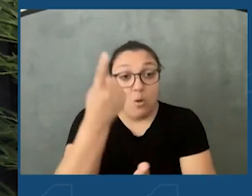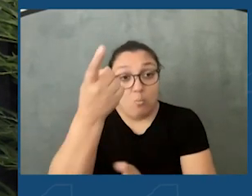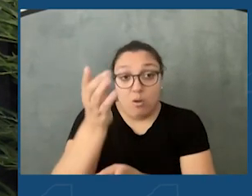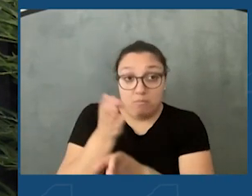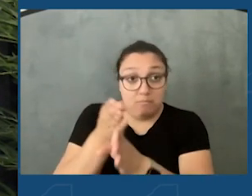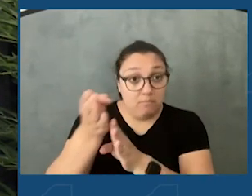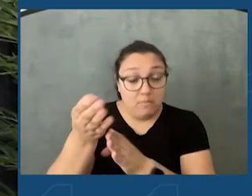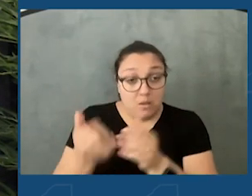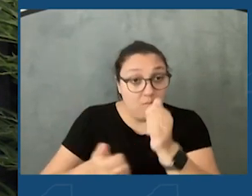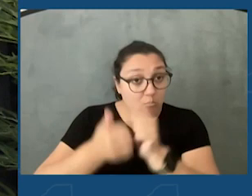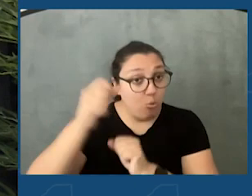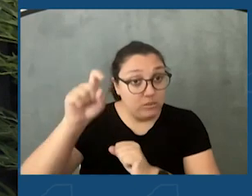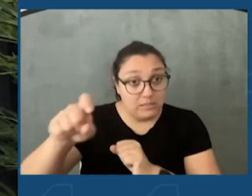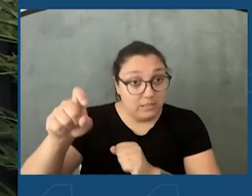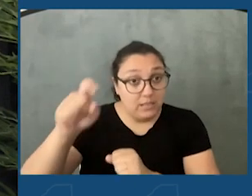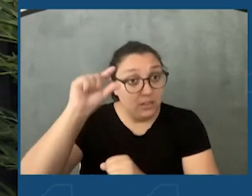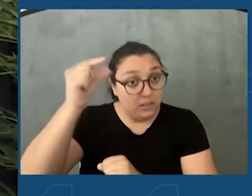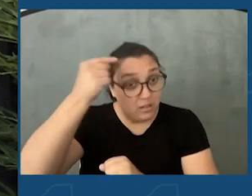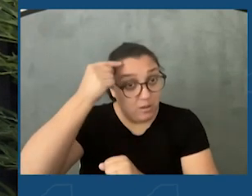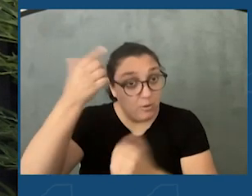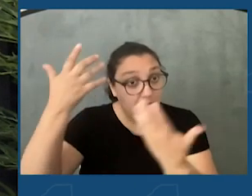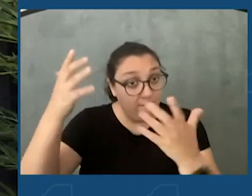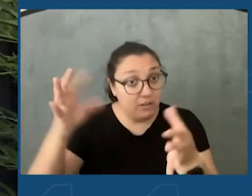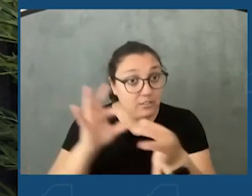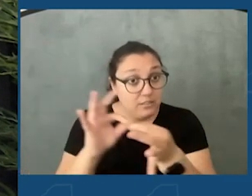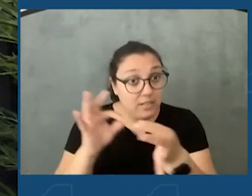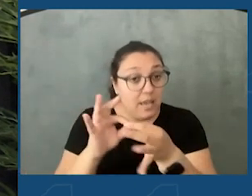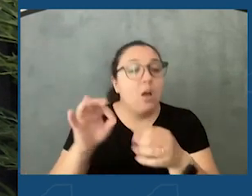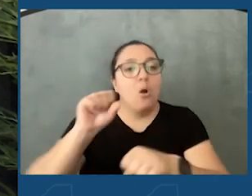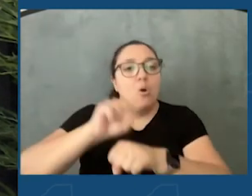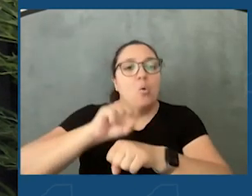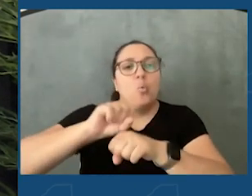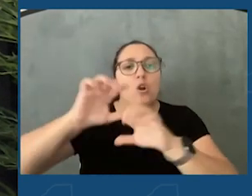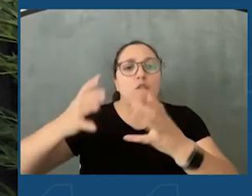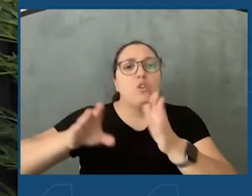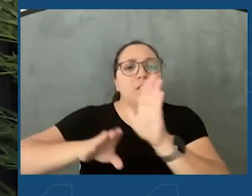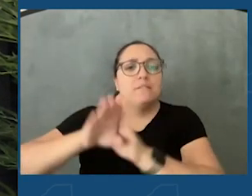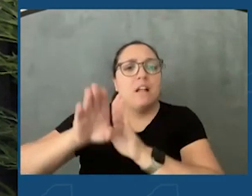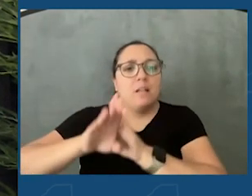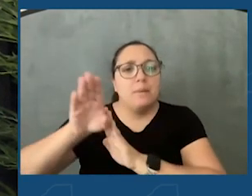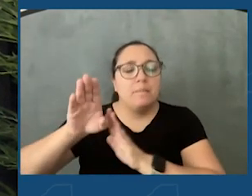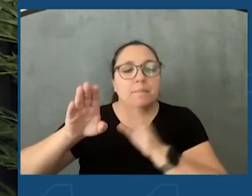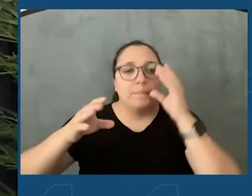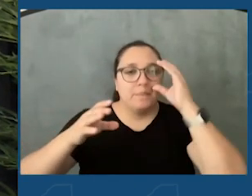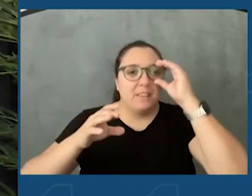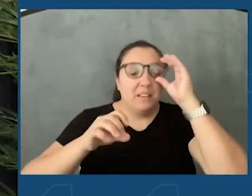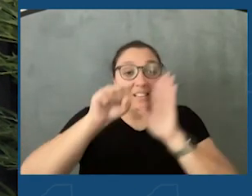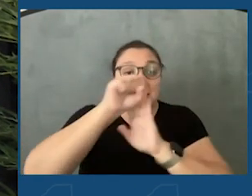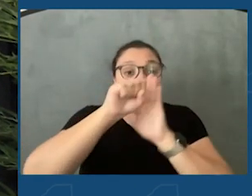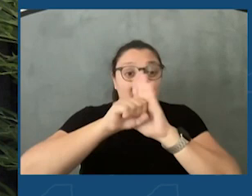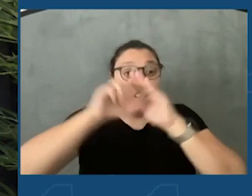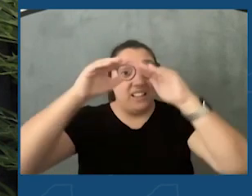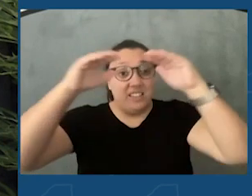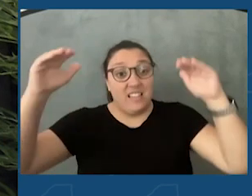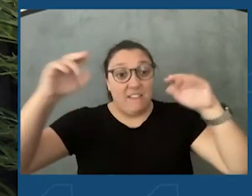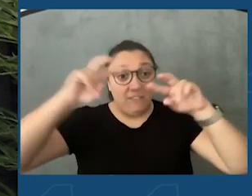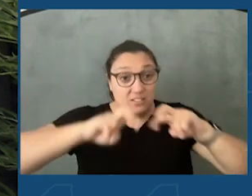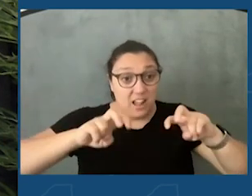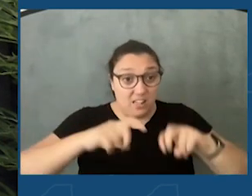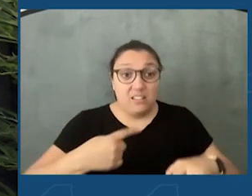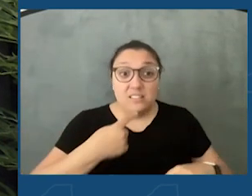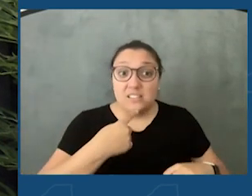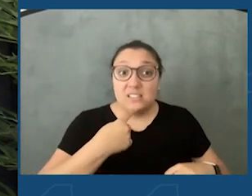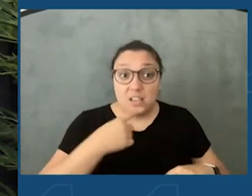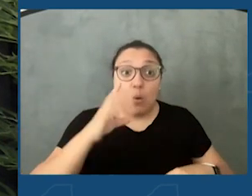as the governor pointed out, is workforce development. We know from state-level analyses that New York's climate law will create tens